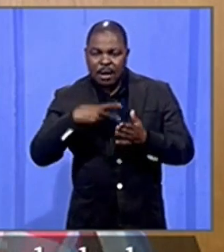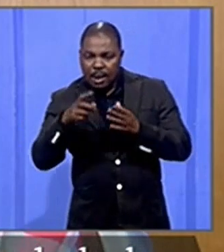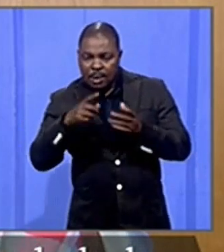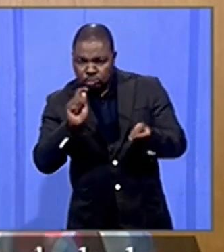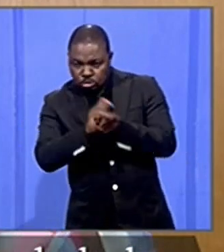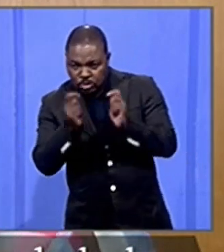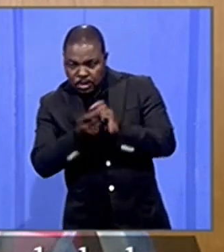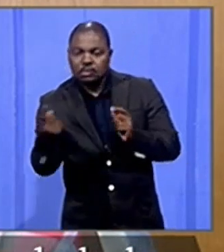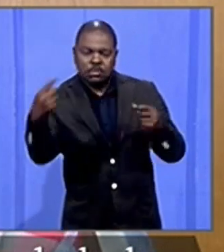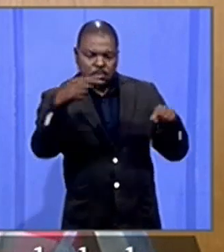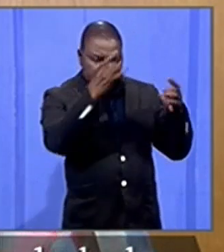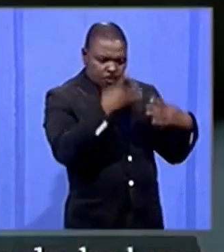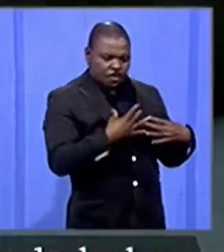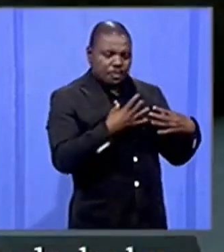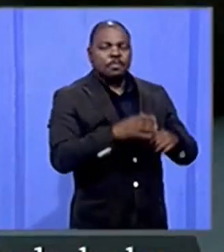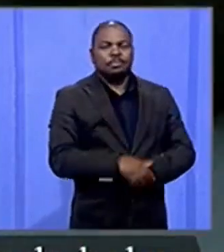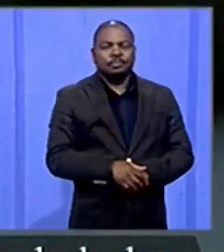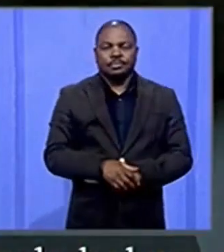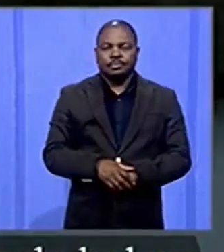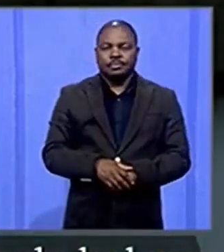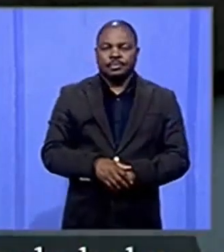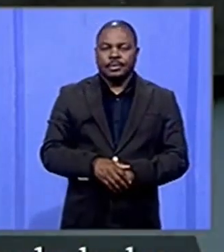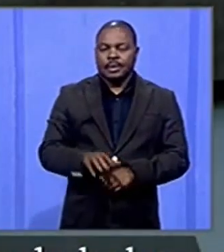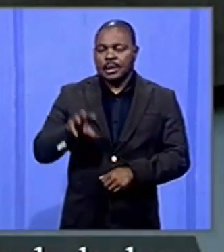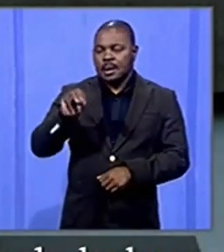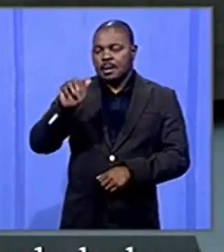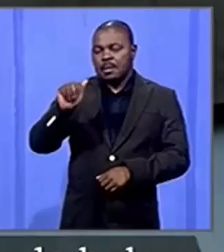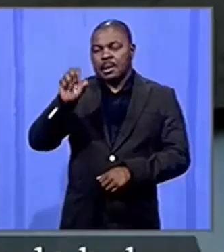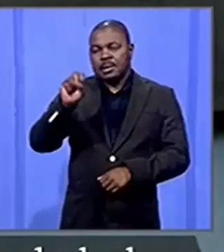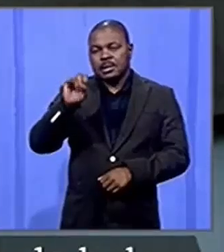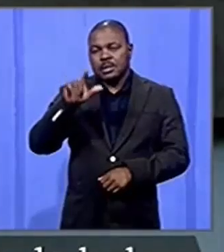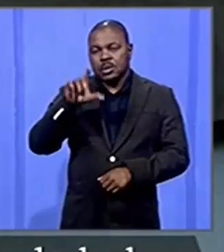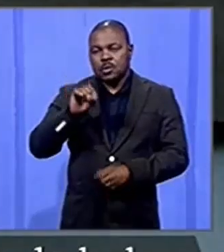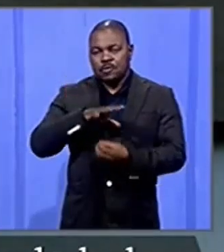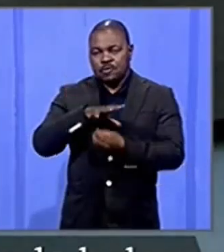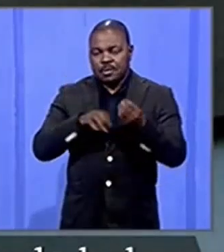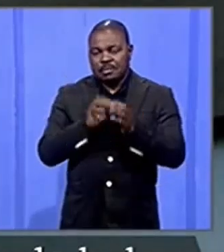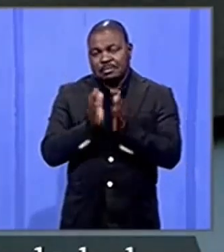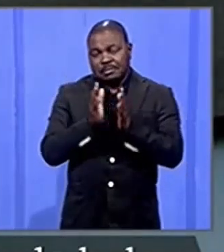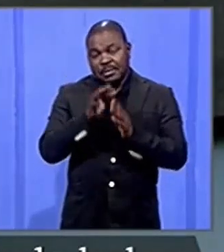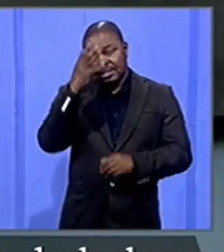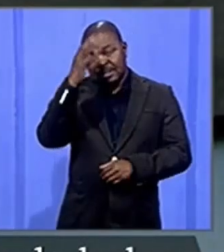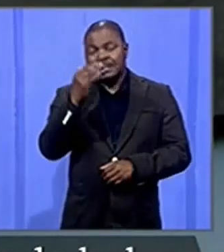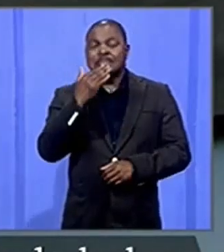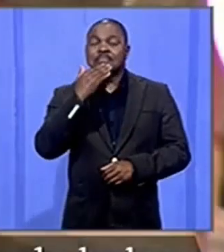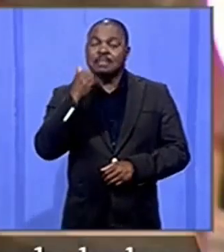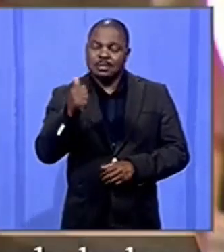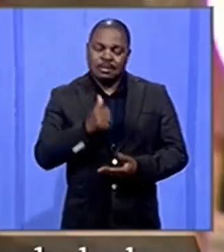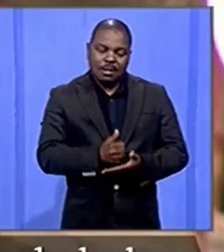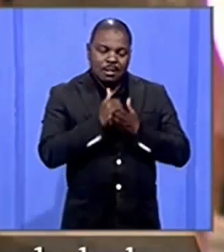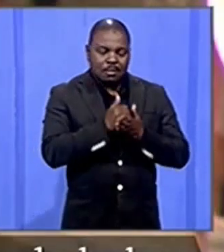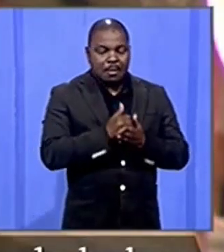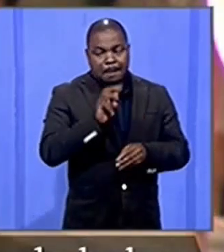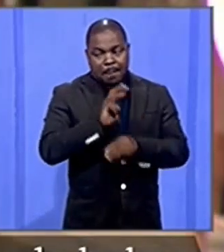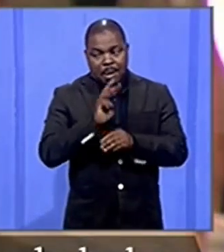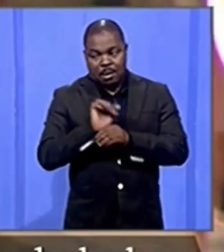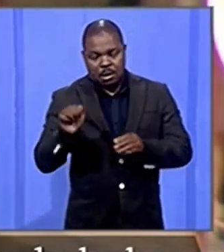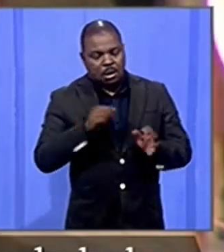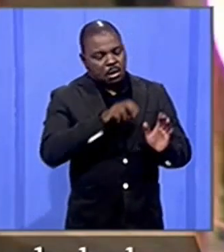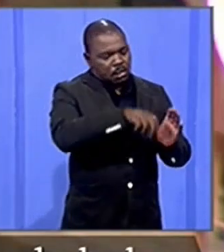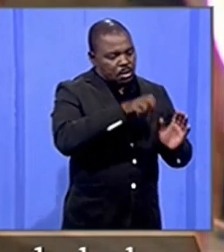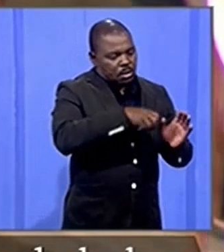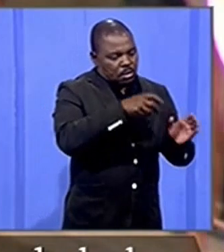it's as current as possible. Lelapa la ga Masilo le santse le ikwela go puso go ka thusa go epolla mmele wa mme wa bone le